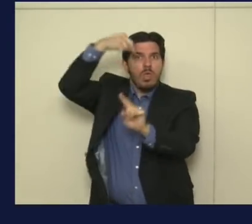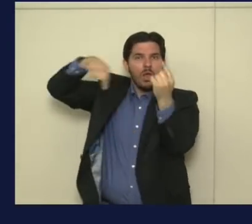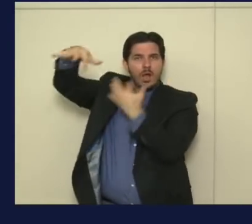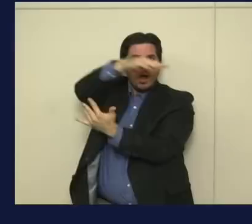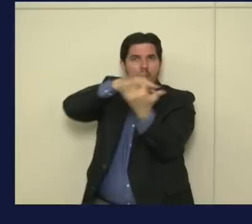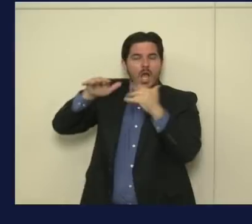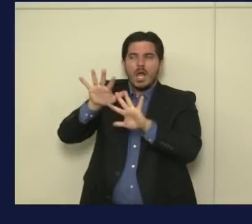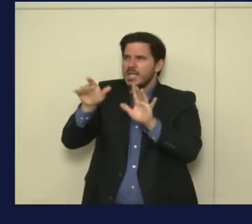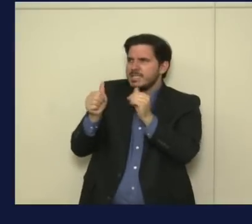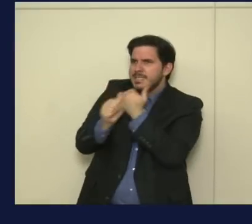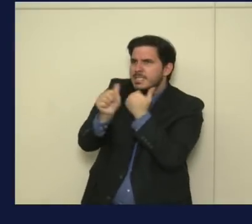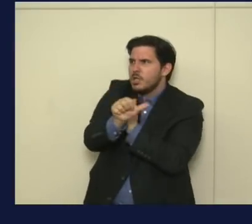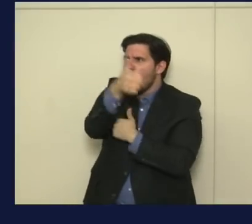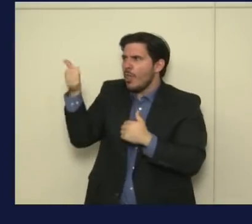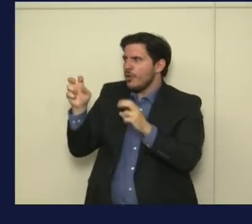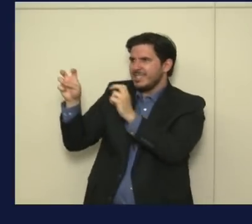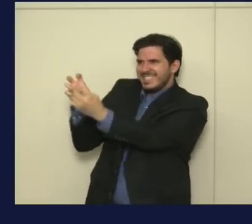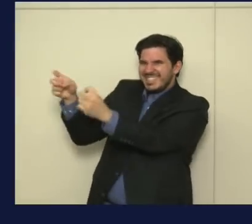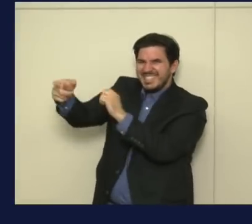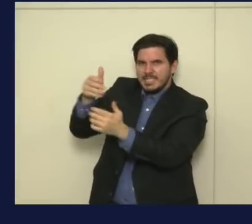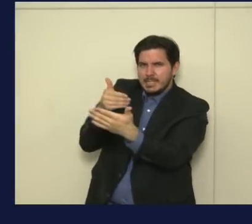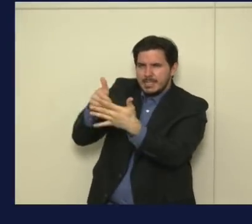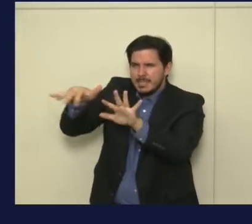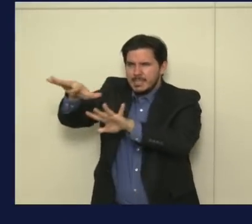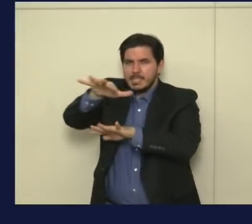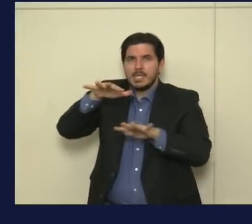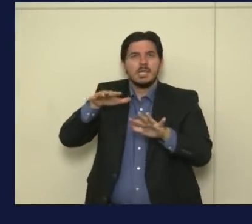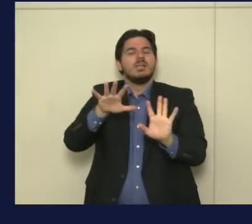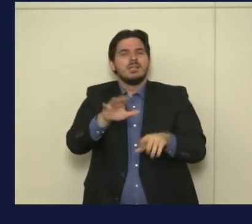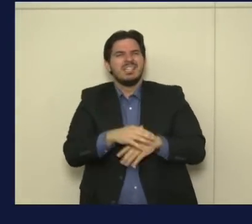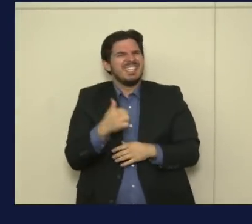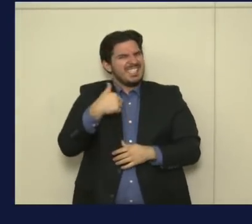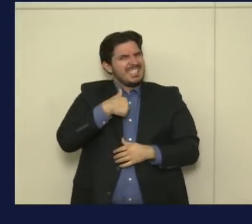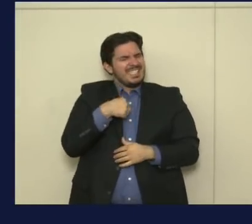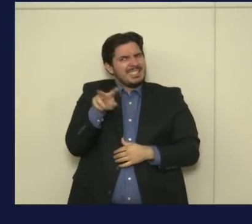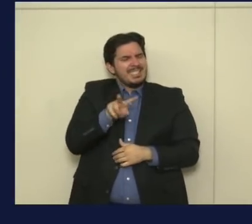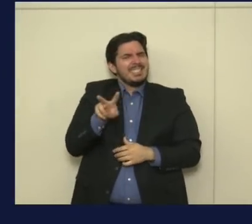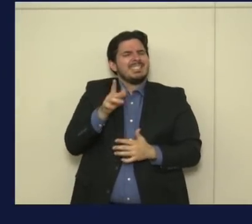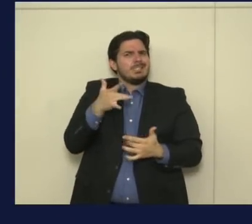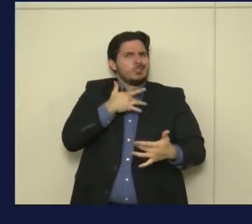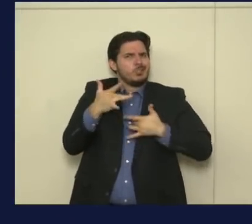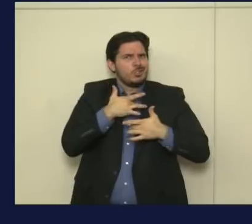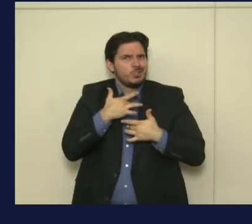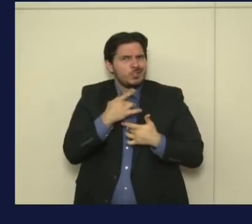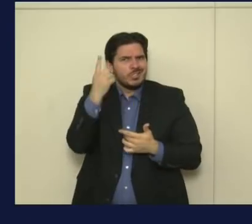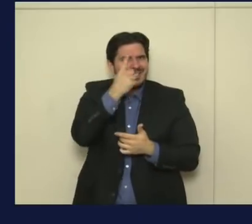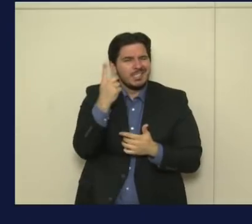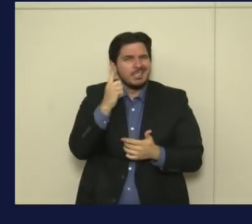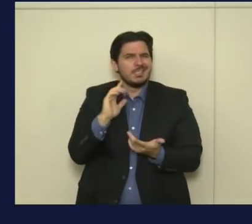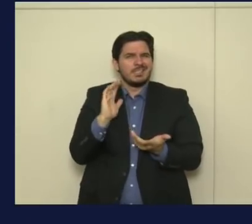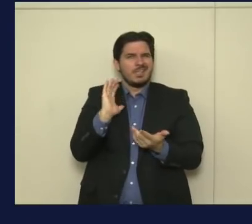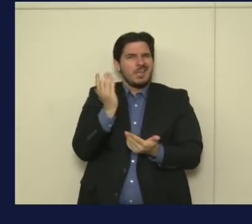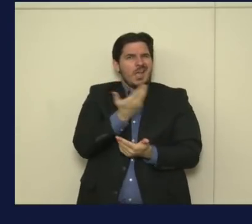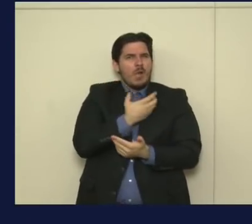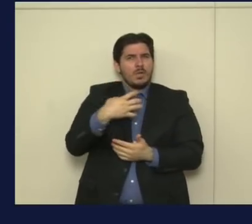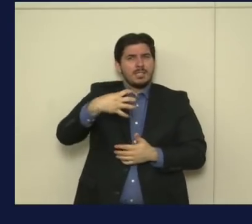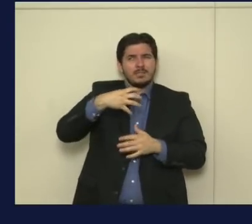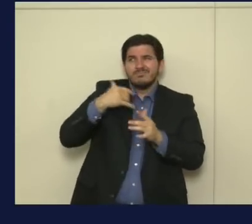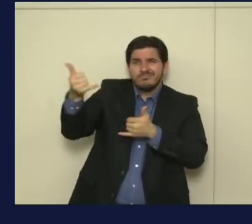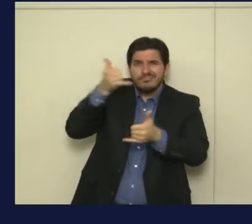that, particularly based on what we see posted and communicated to us on our complaint